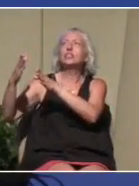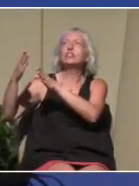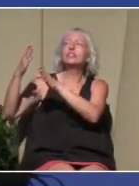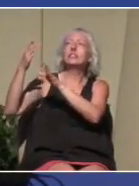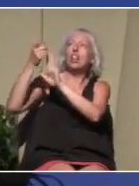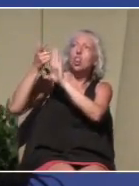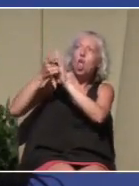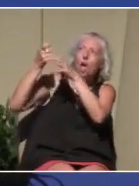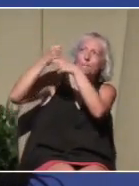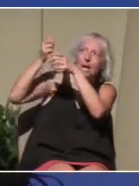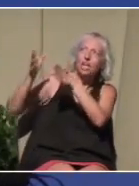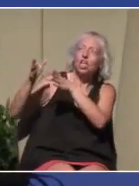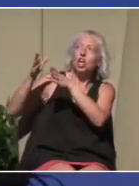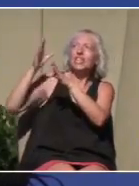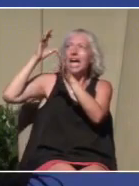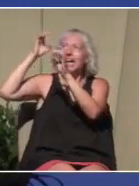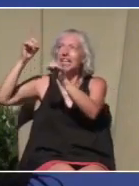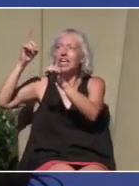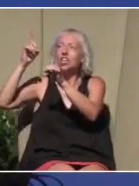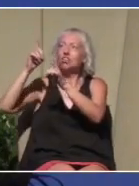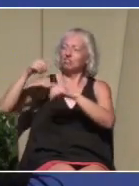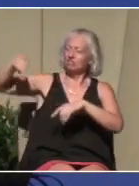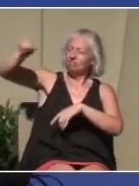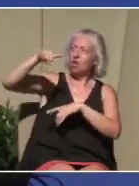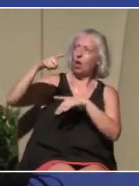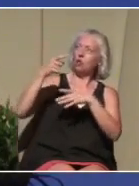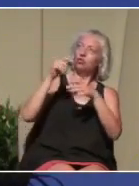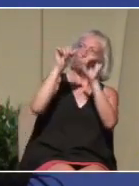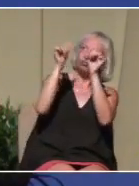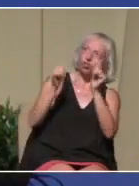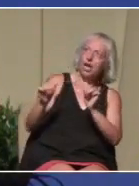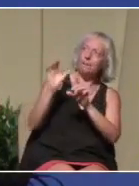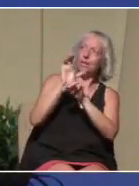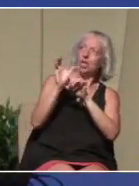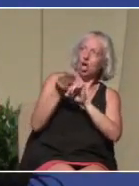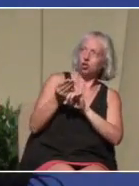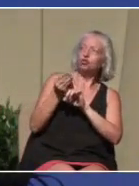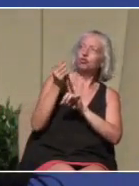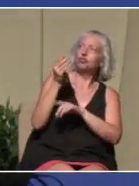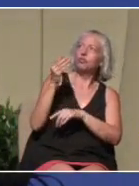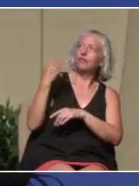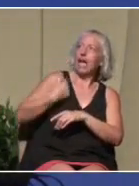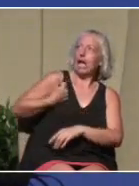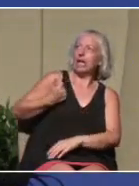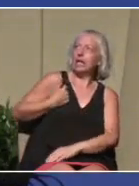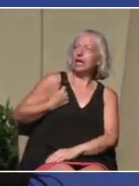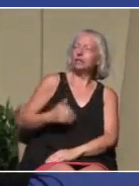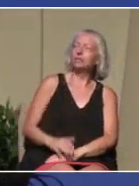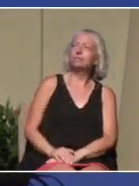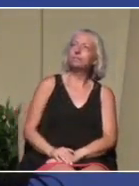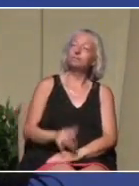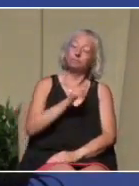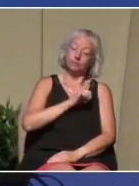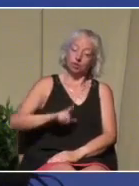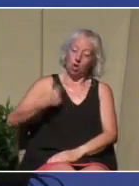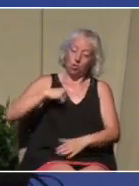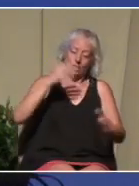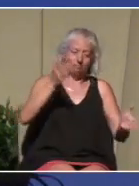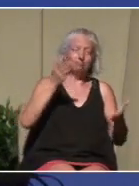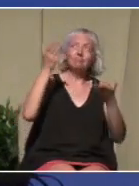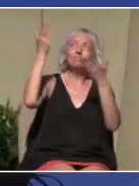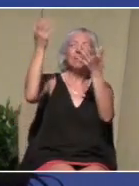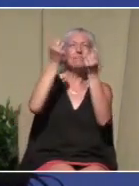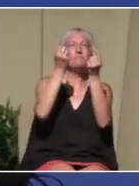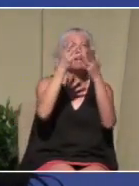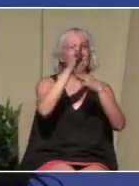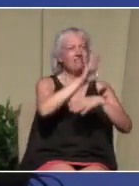who help to shape the culture and legacy of Canada. Dear Lord, we lift before you the many areas of the world